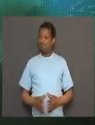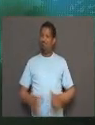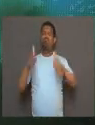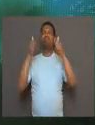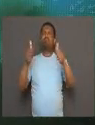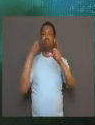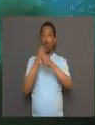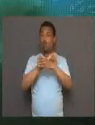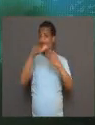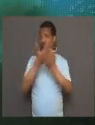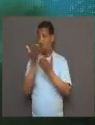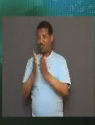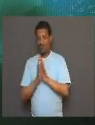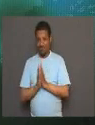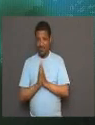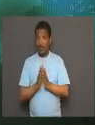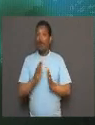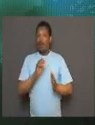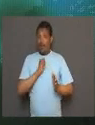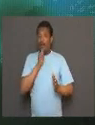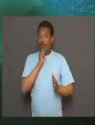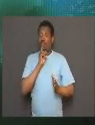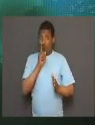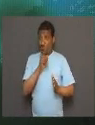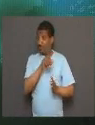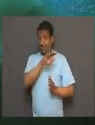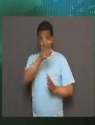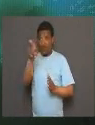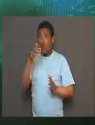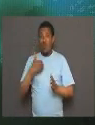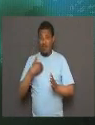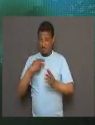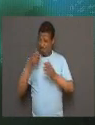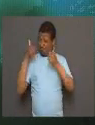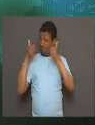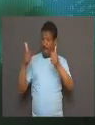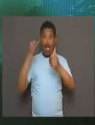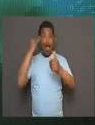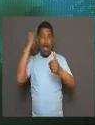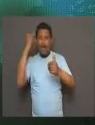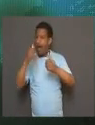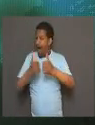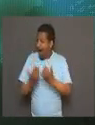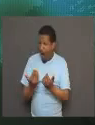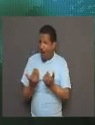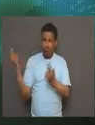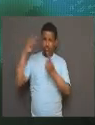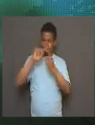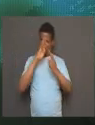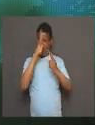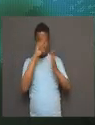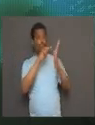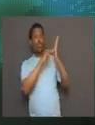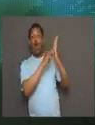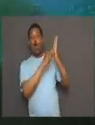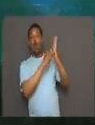Excellent work, everyone. I am sure you have excellent ideas about how to create a dot